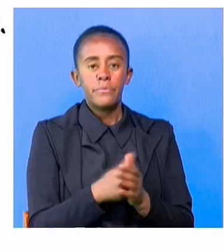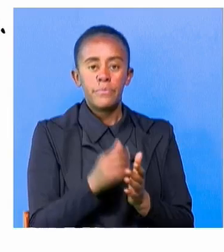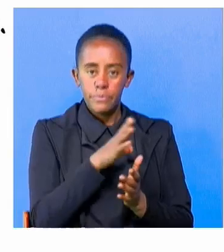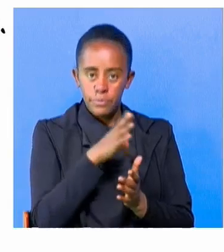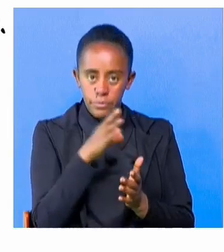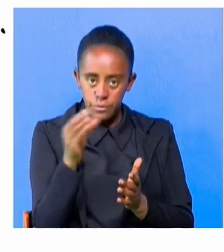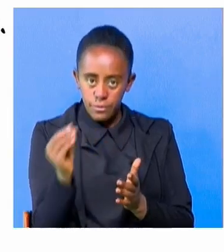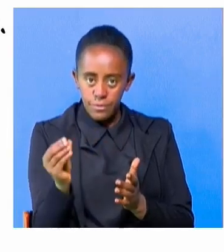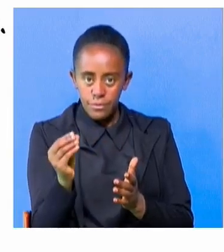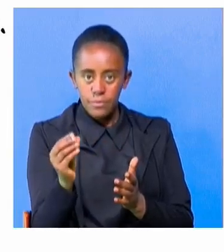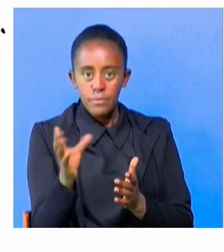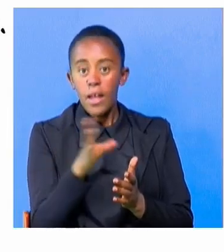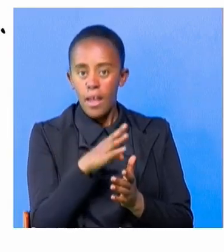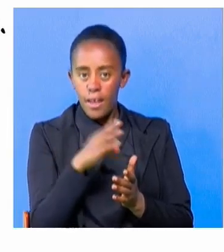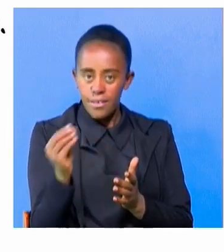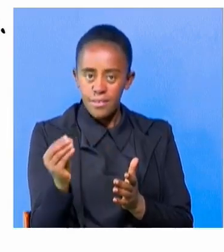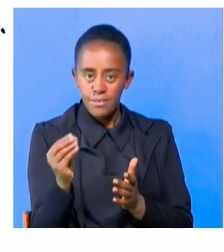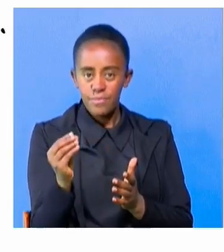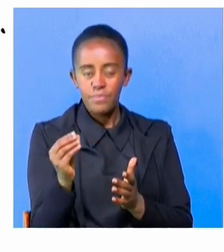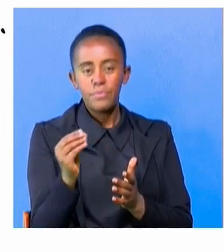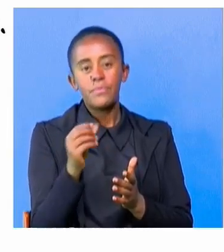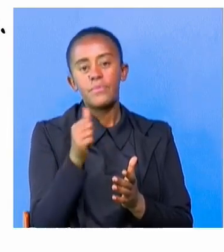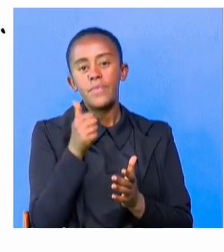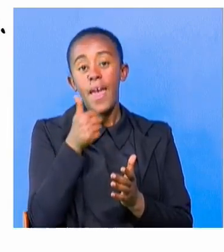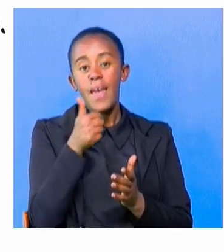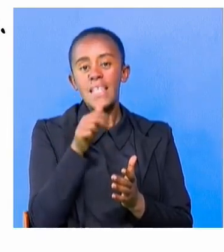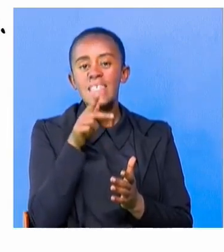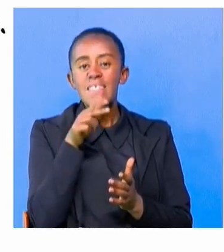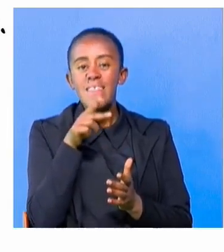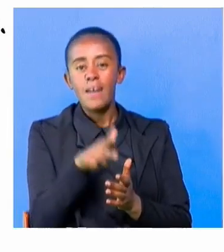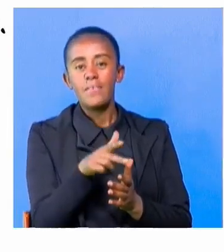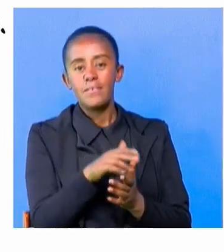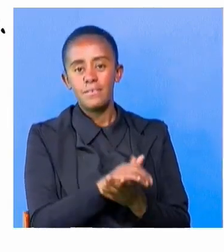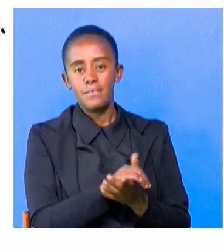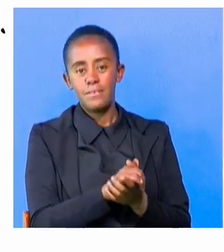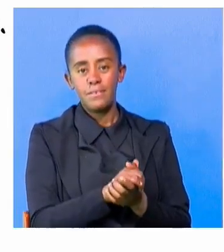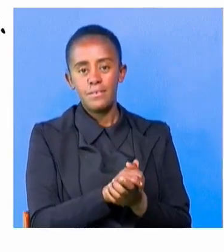and a sister.